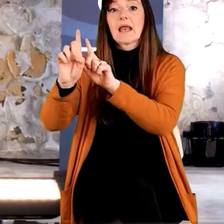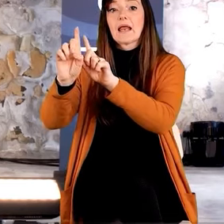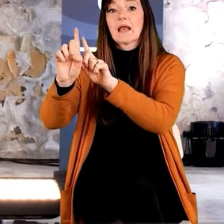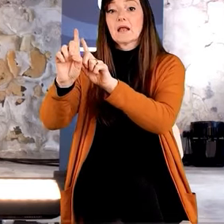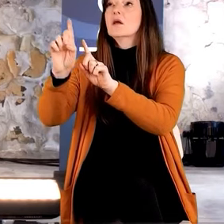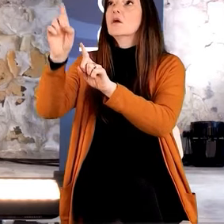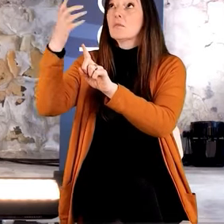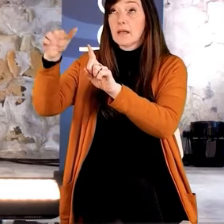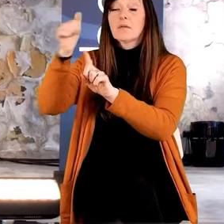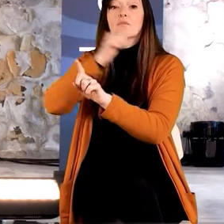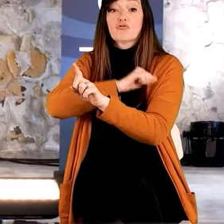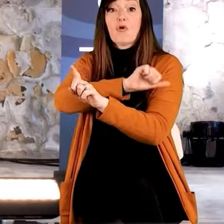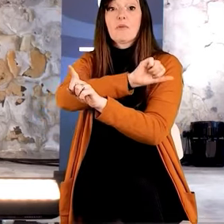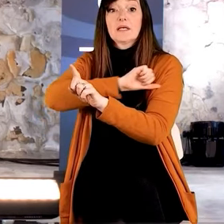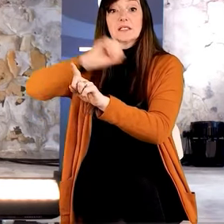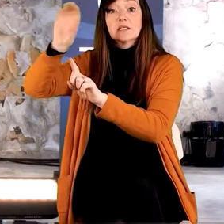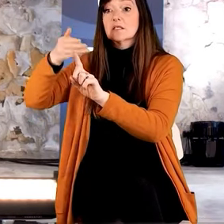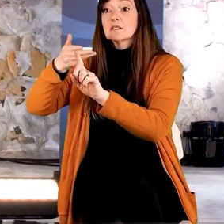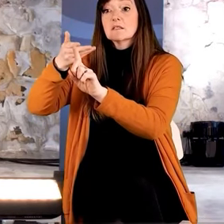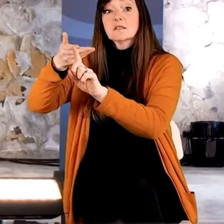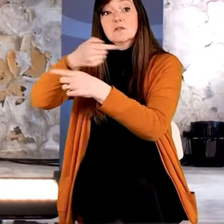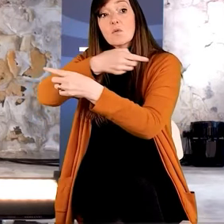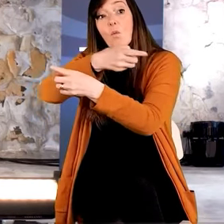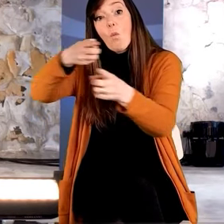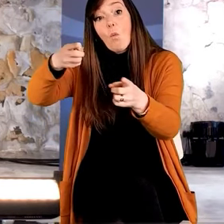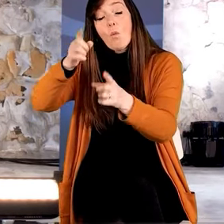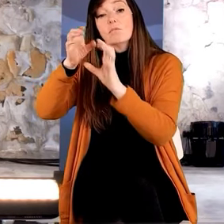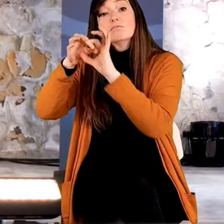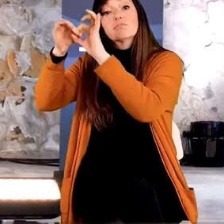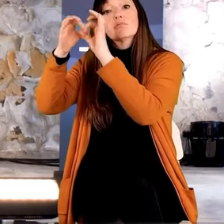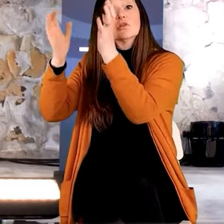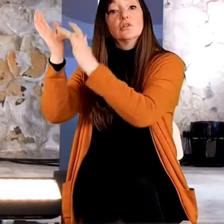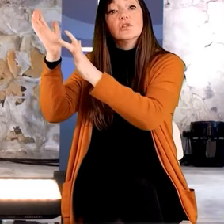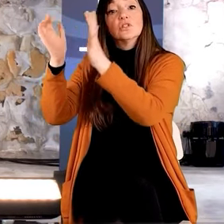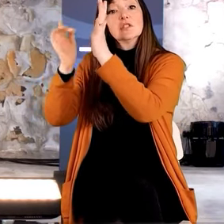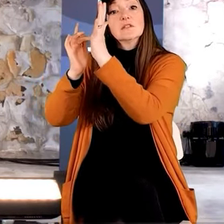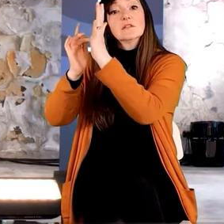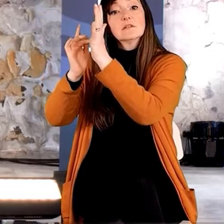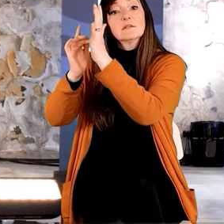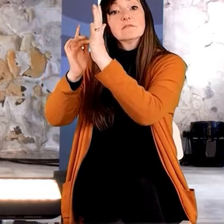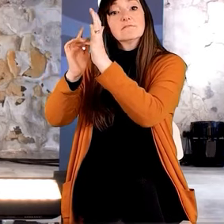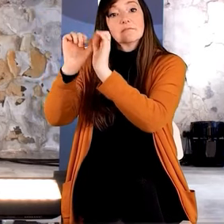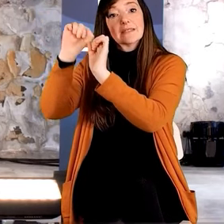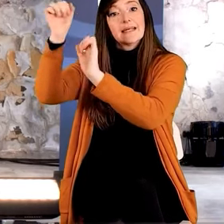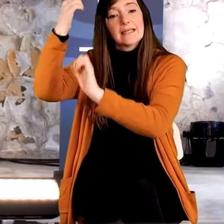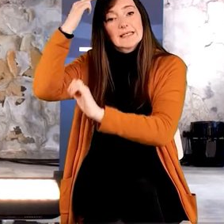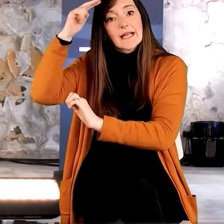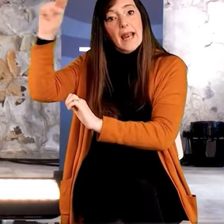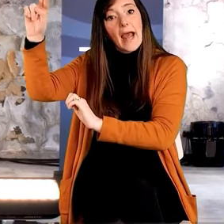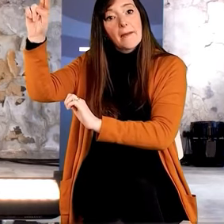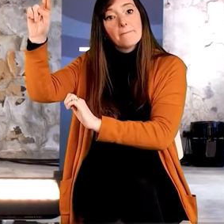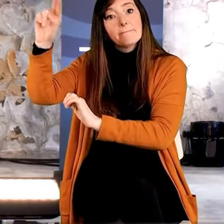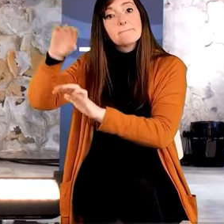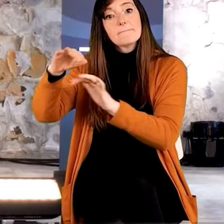in righteousness that you promise to all who belong to Jesus. And we ask it in his